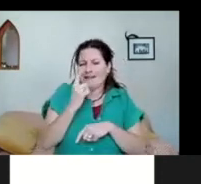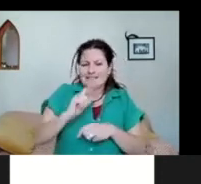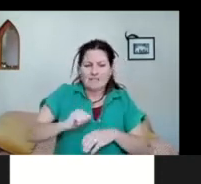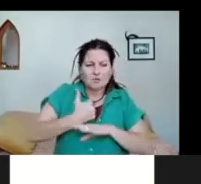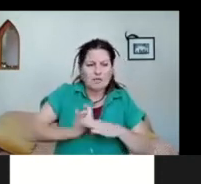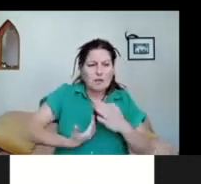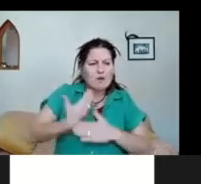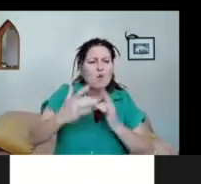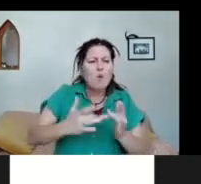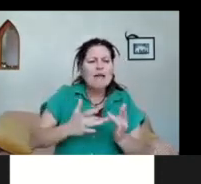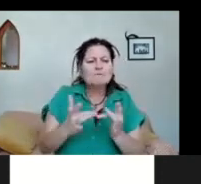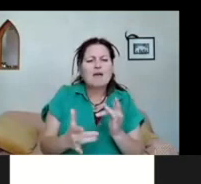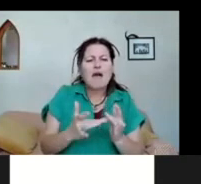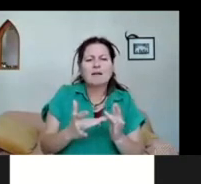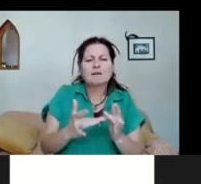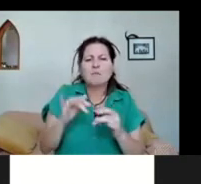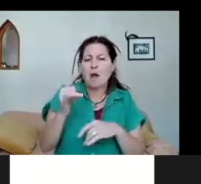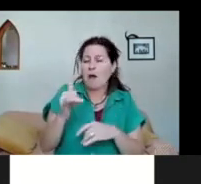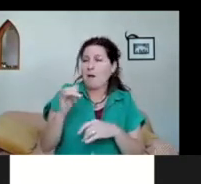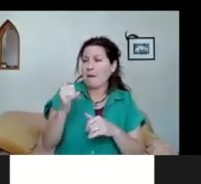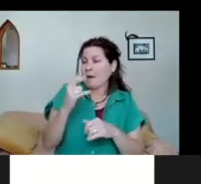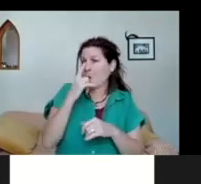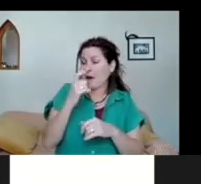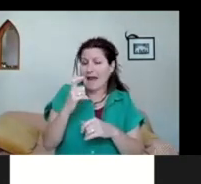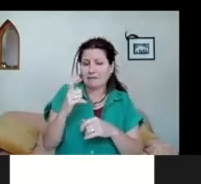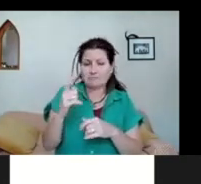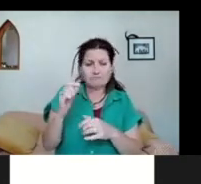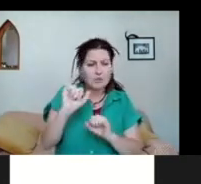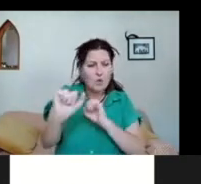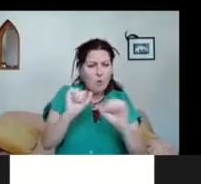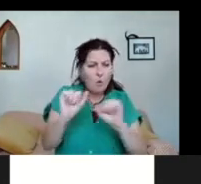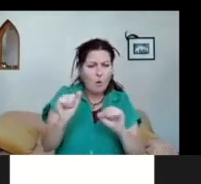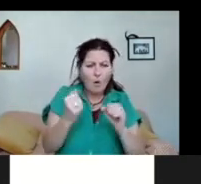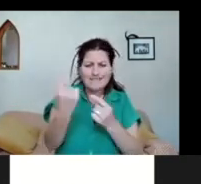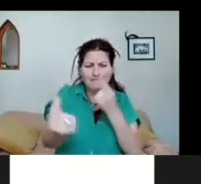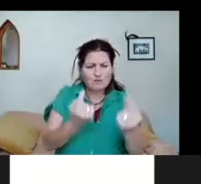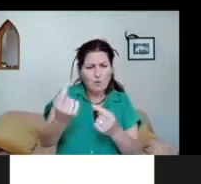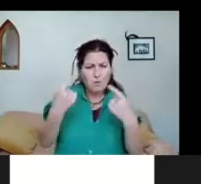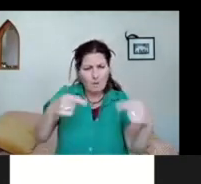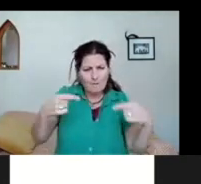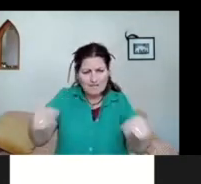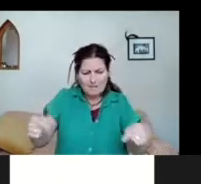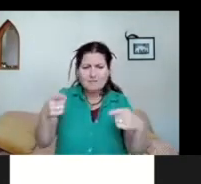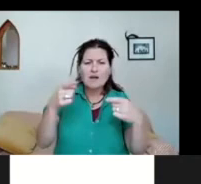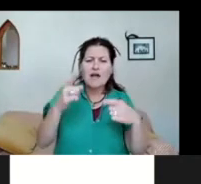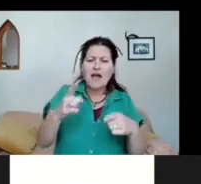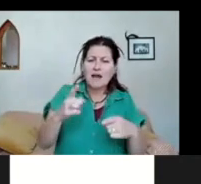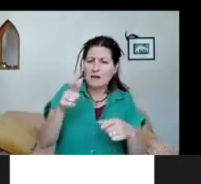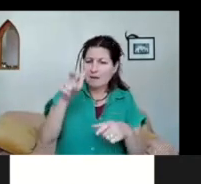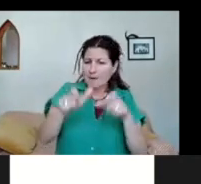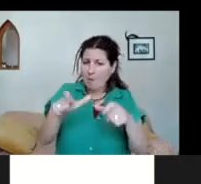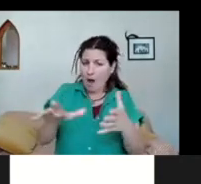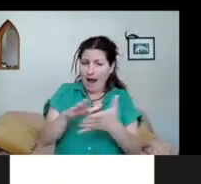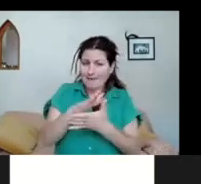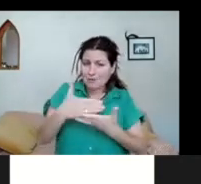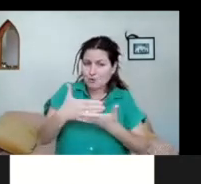have to get all your individual permissions, and then if people are willing, share this group. But then as we go